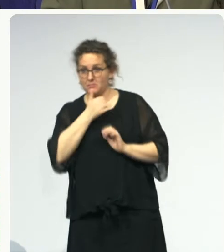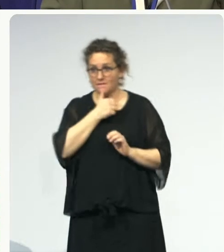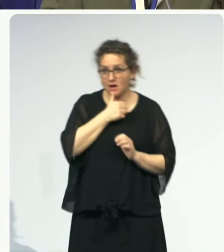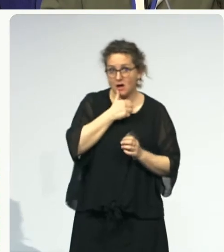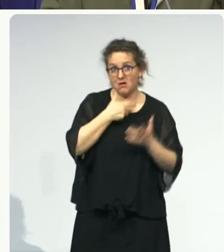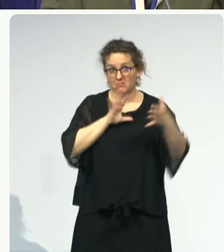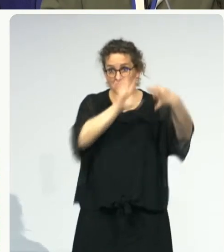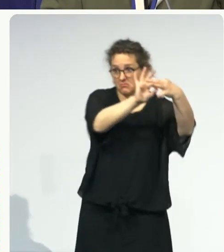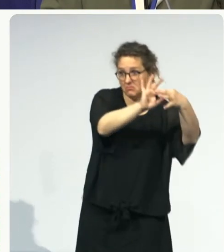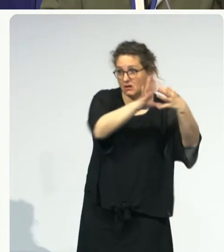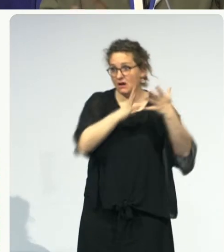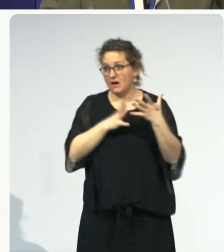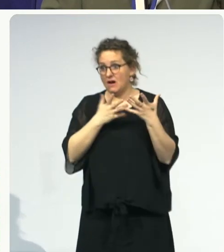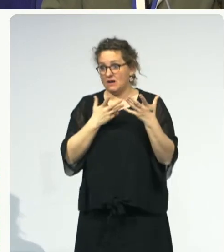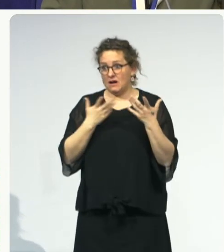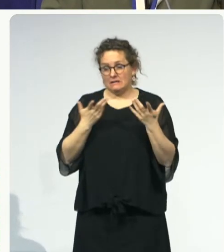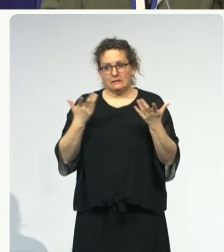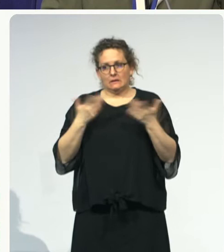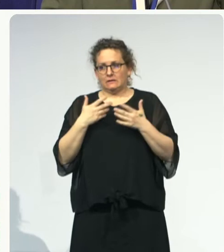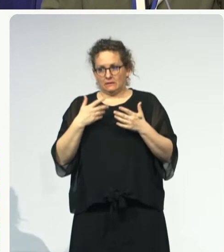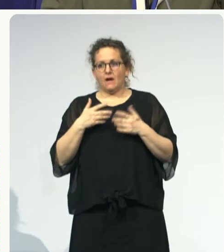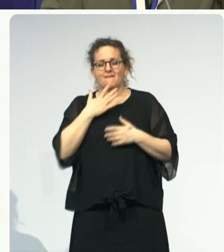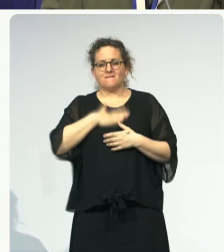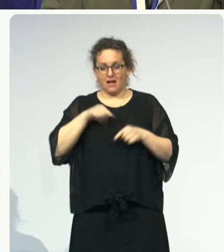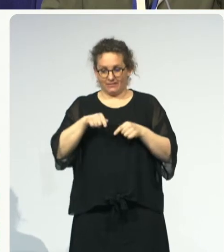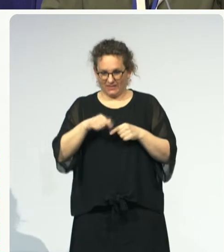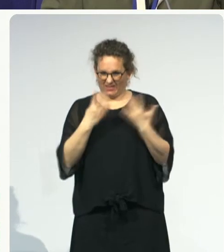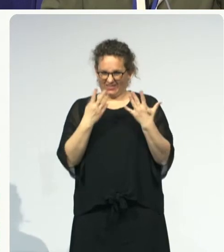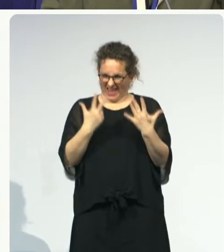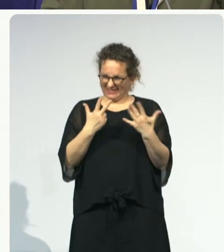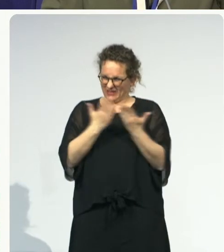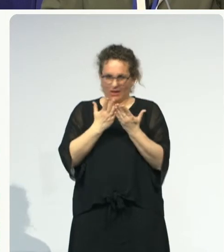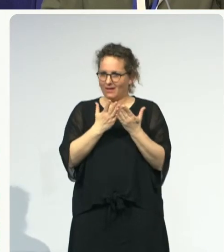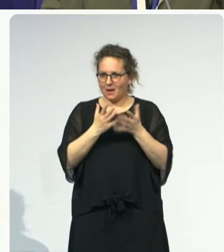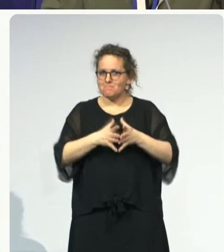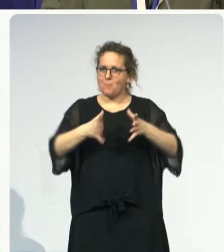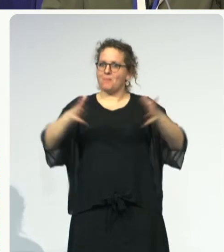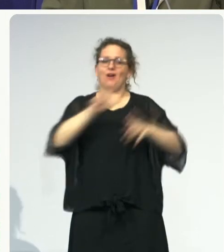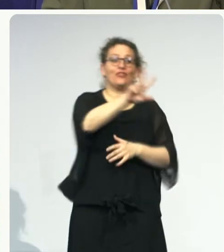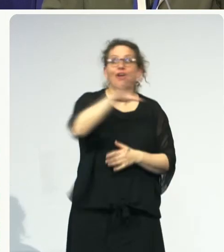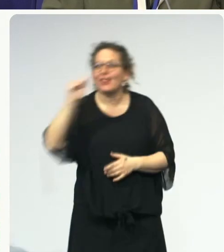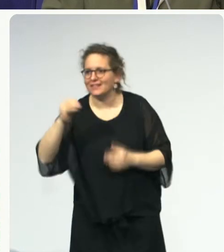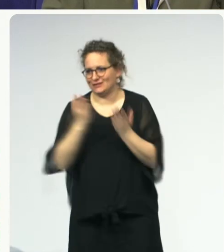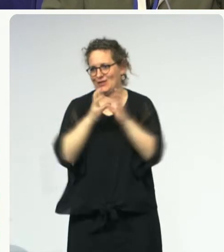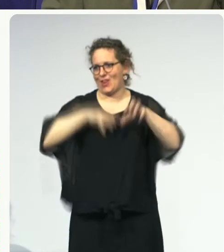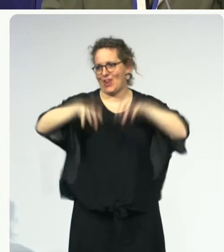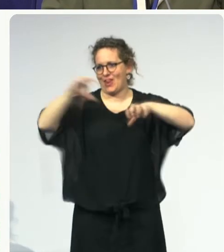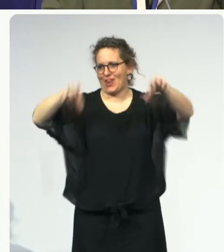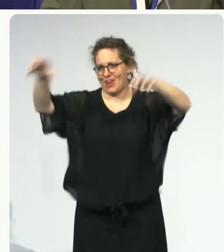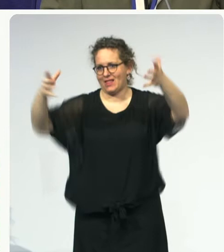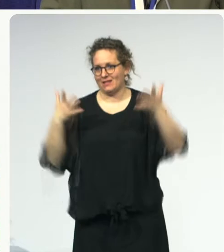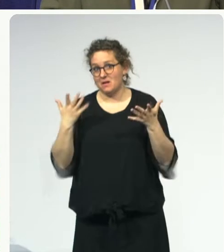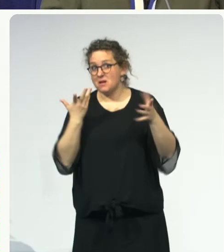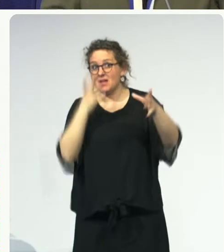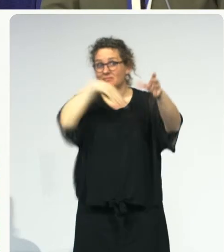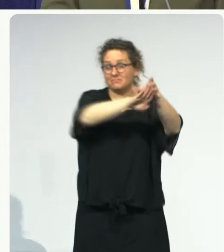Also, the way forward is we are looking forward to invest more in pre-service teacher education so that all